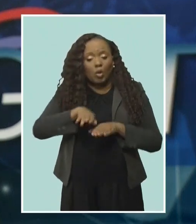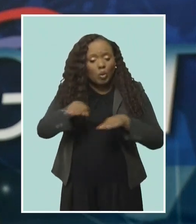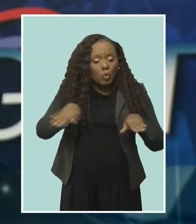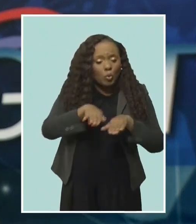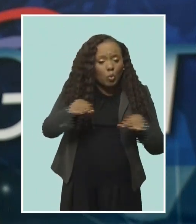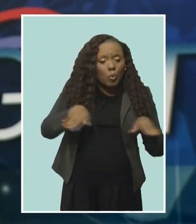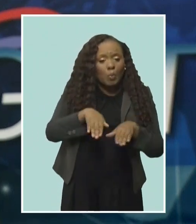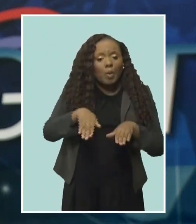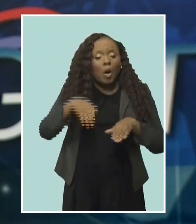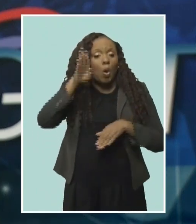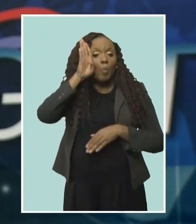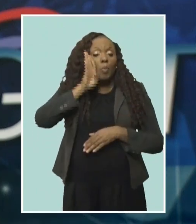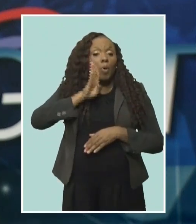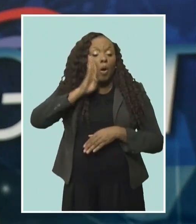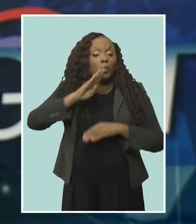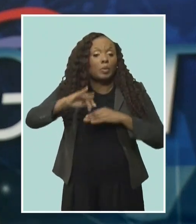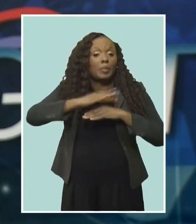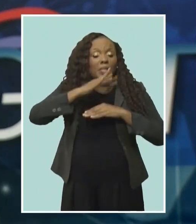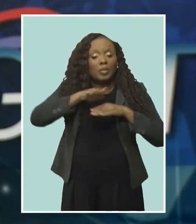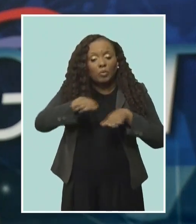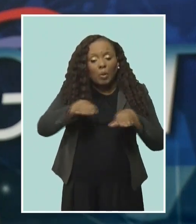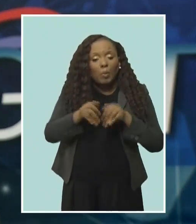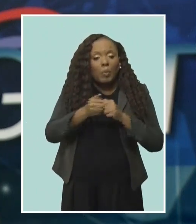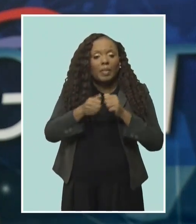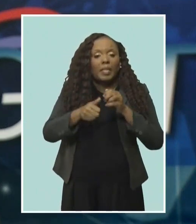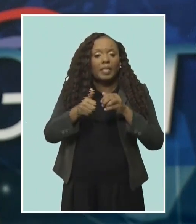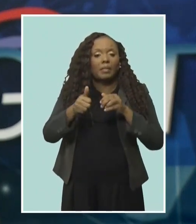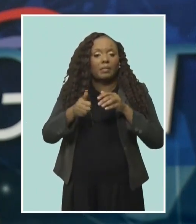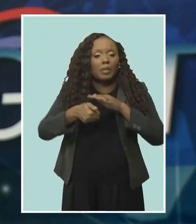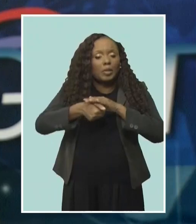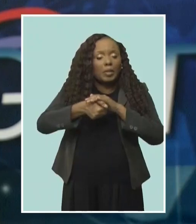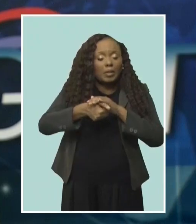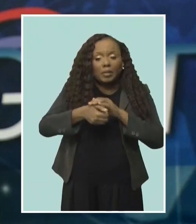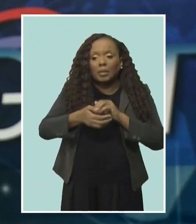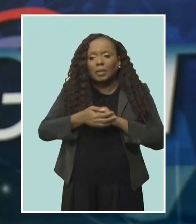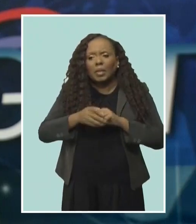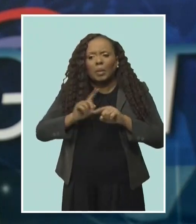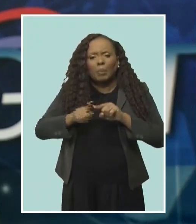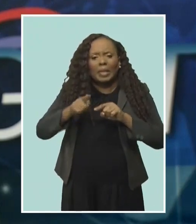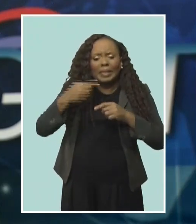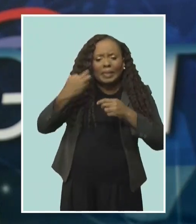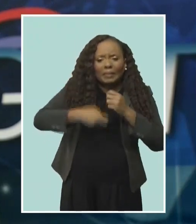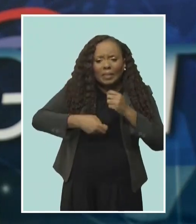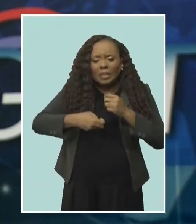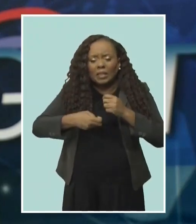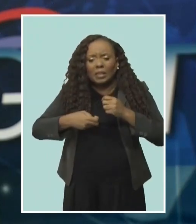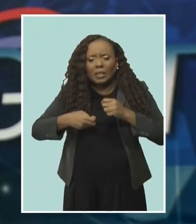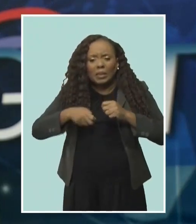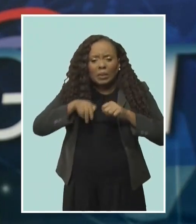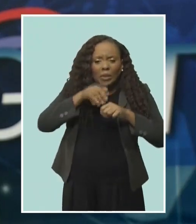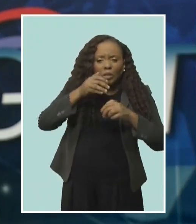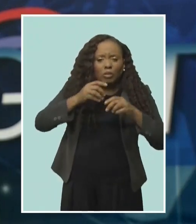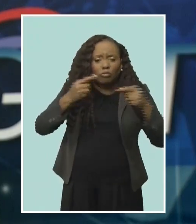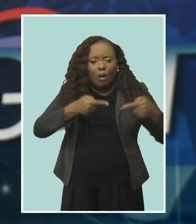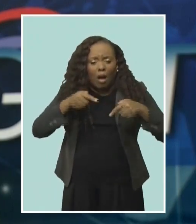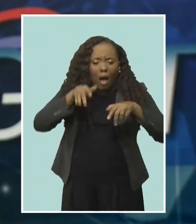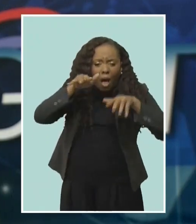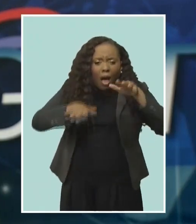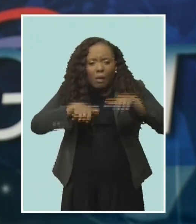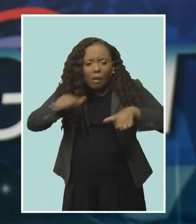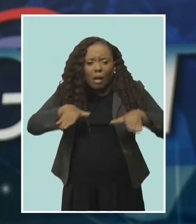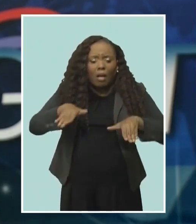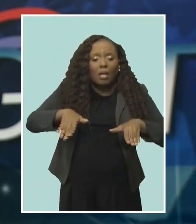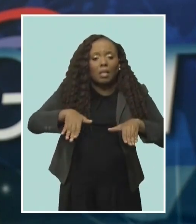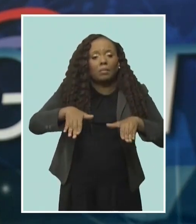difficulty and was pulled from the water. Ambulance personnel were summoned and found no signs of life, and a medical doctor